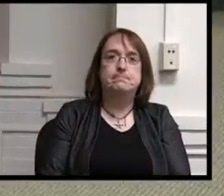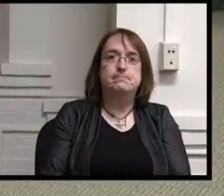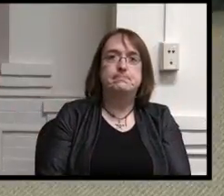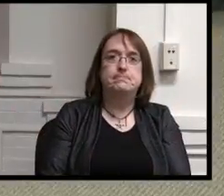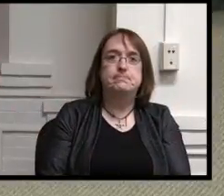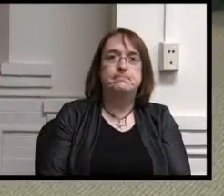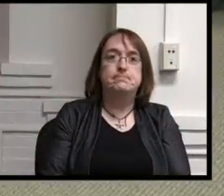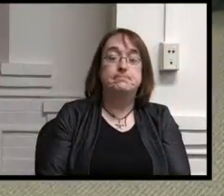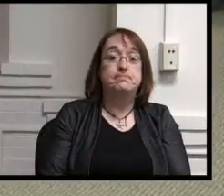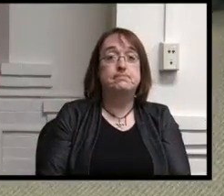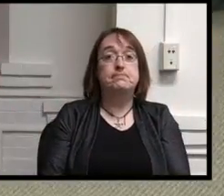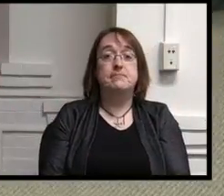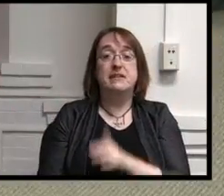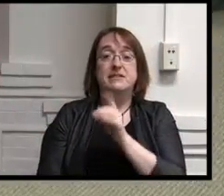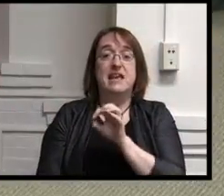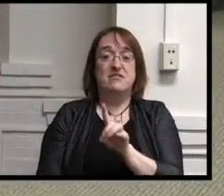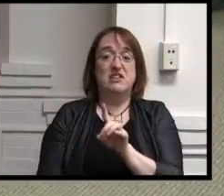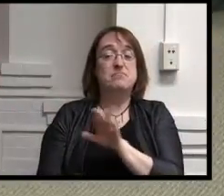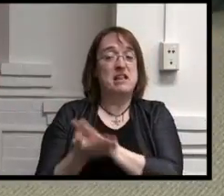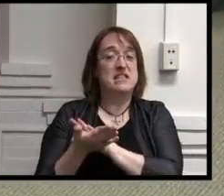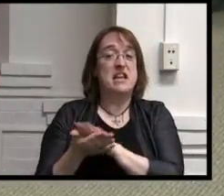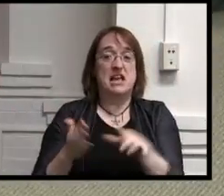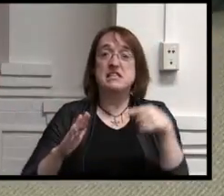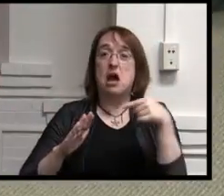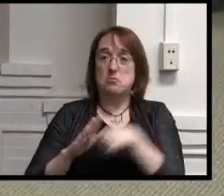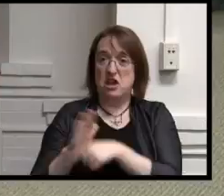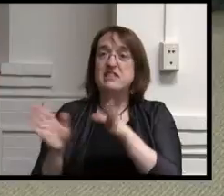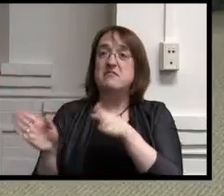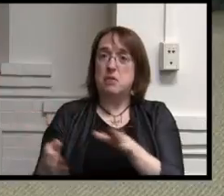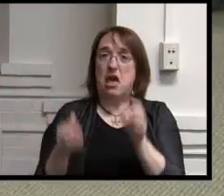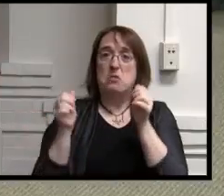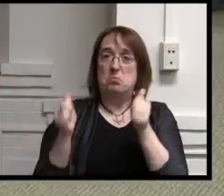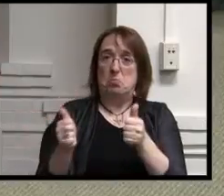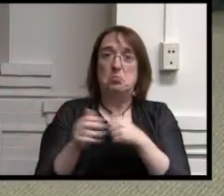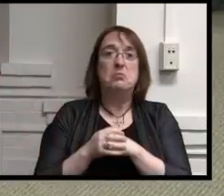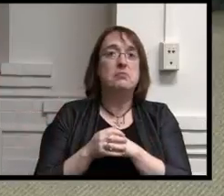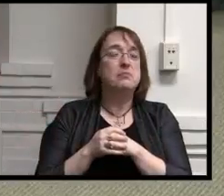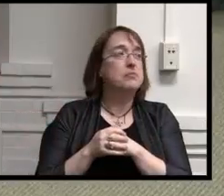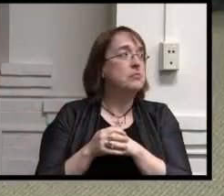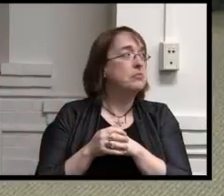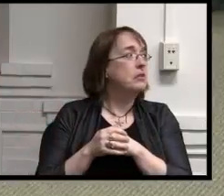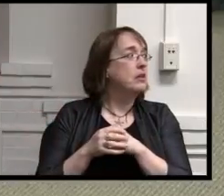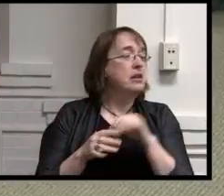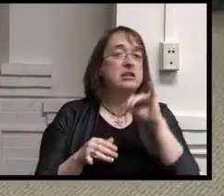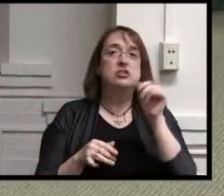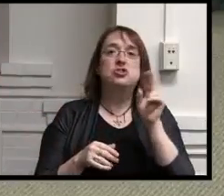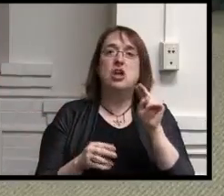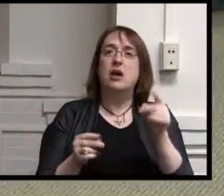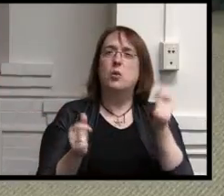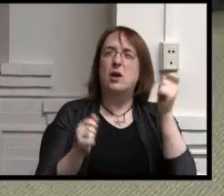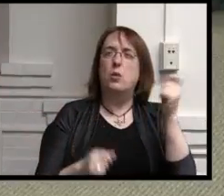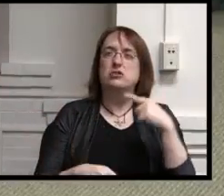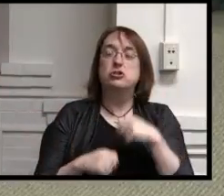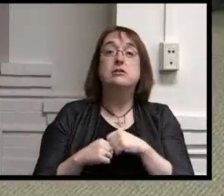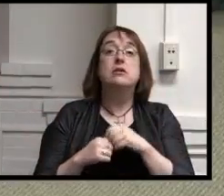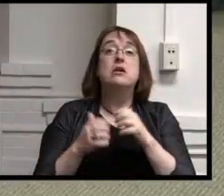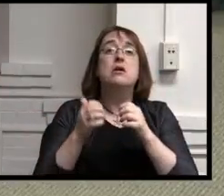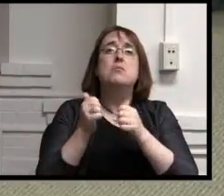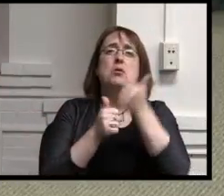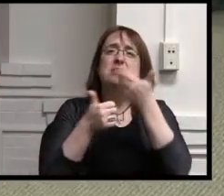That's a nice competitive, comprehensive Yeah. plan. Thank you. John? Peter, just a quick question. Sure. Most of this stuff that's coming